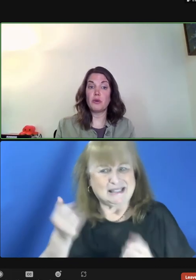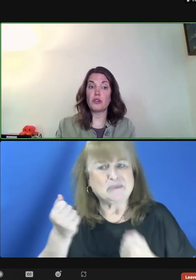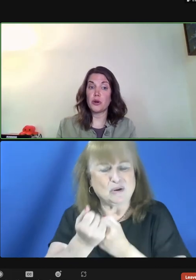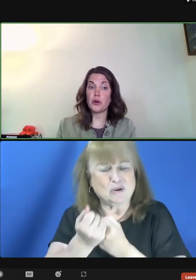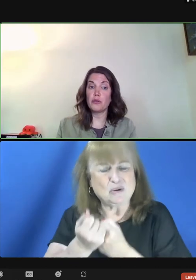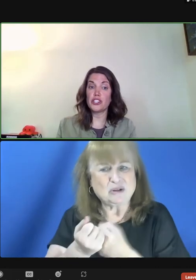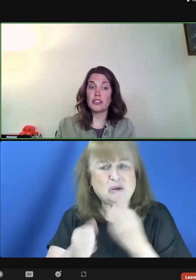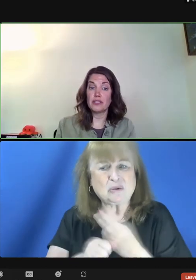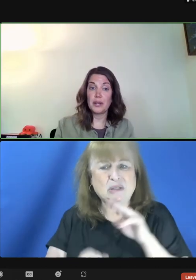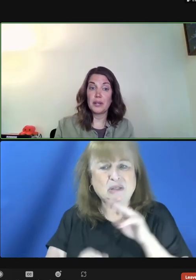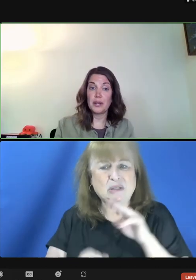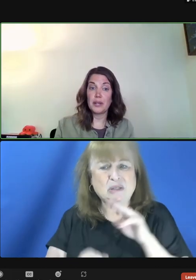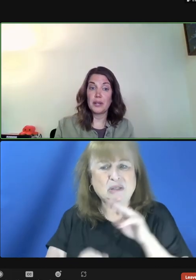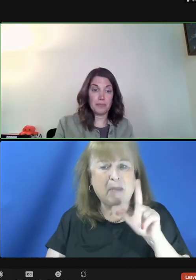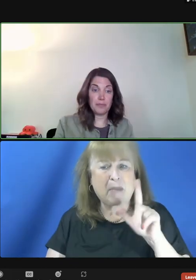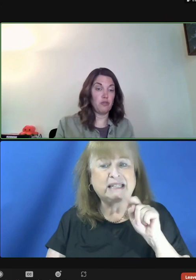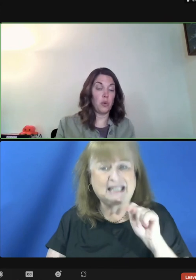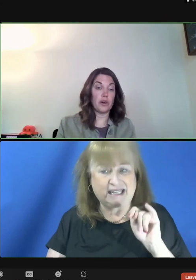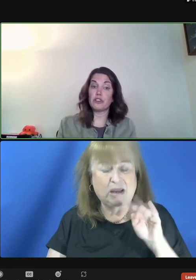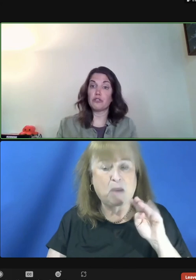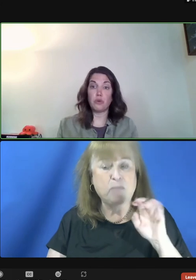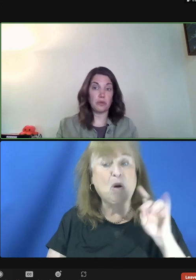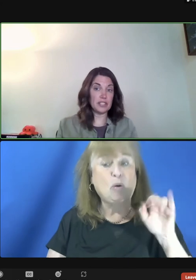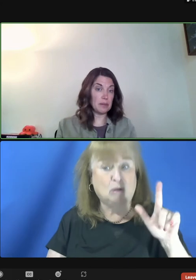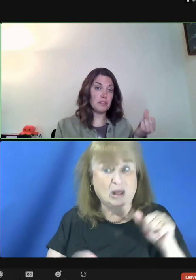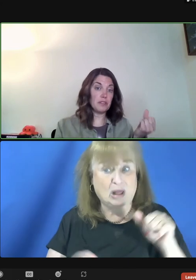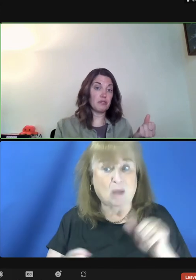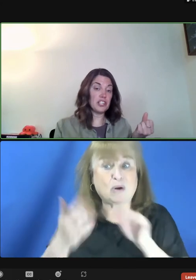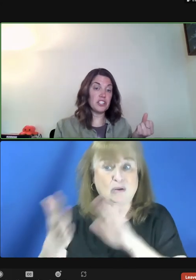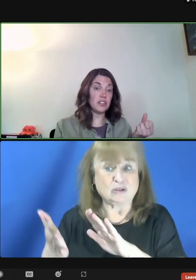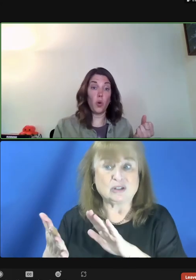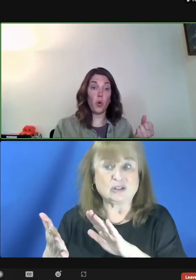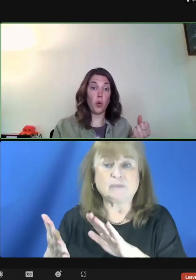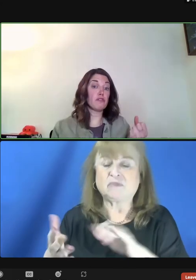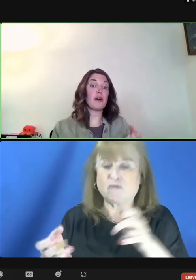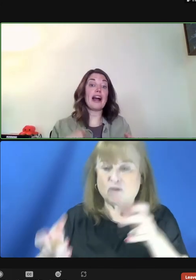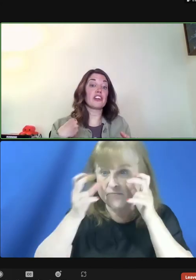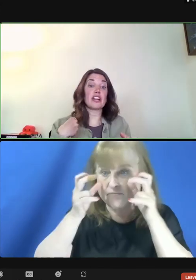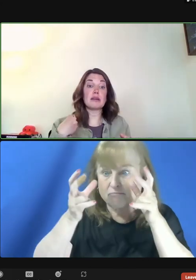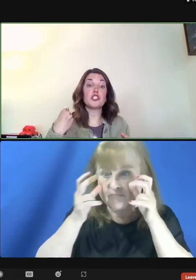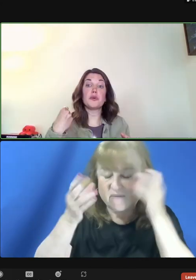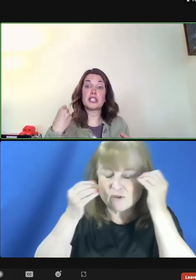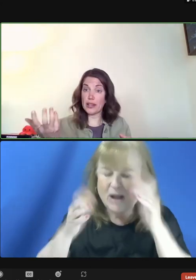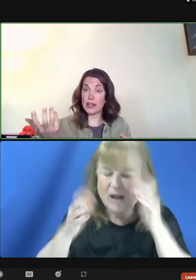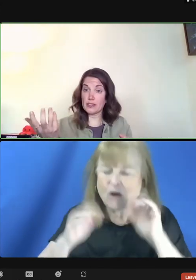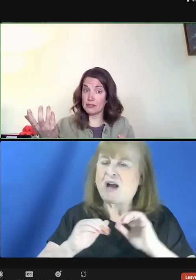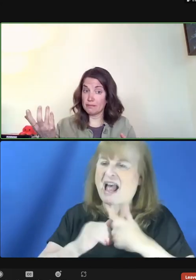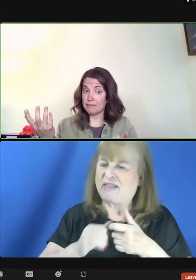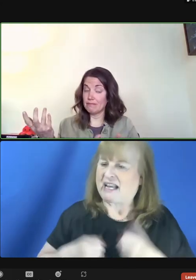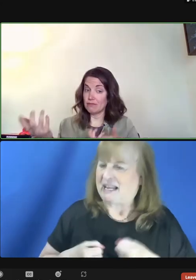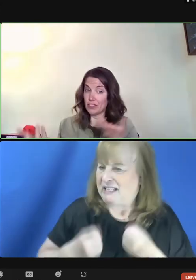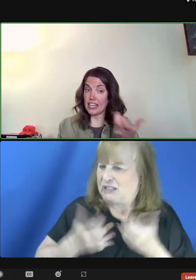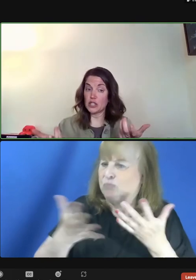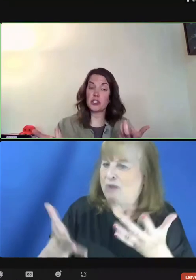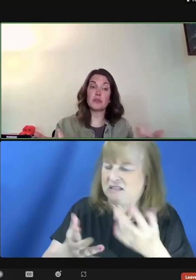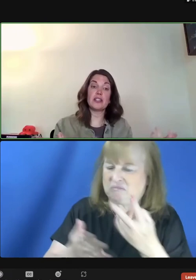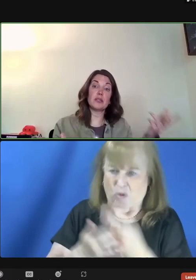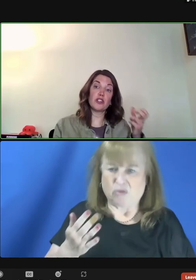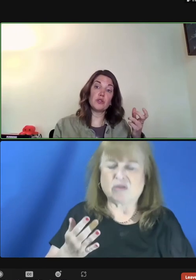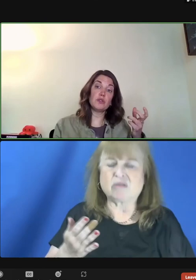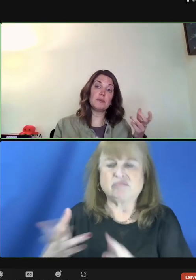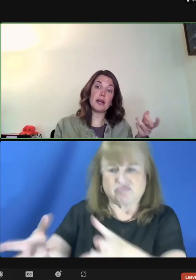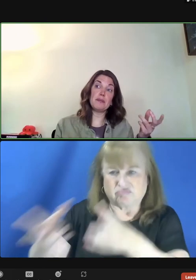using a multimodal approach for either for receptive information or for how they are able to express, right?